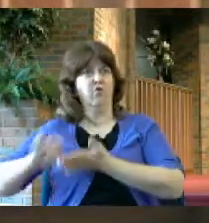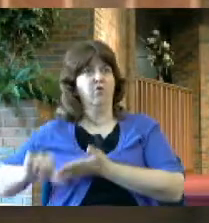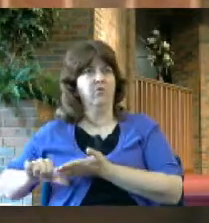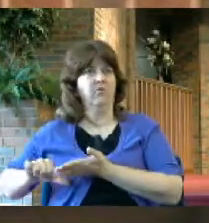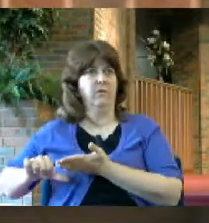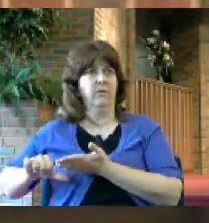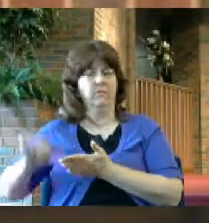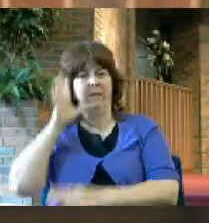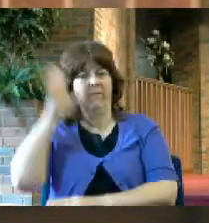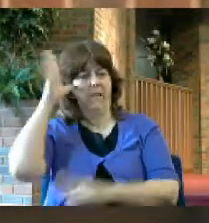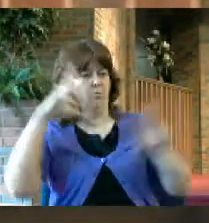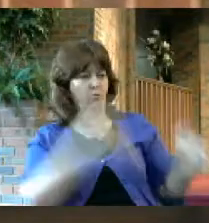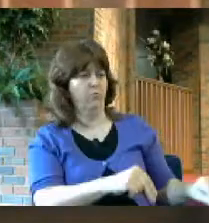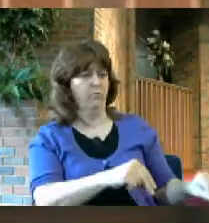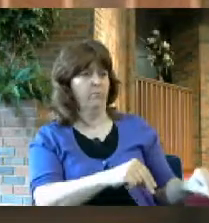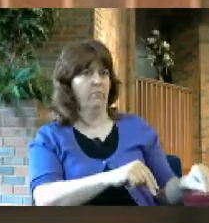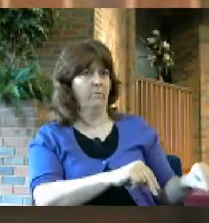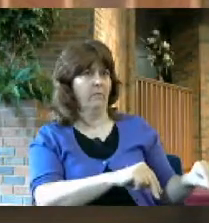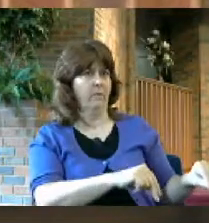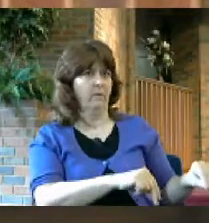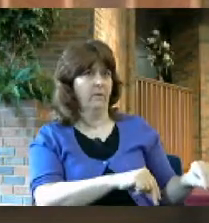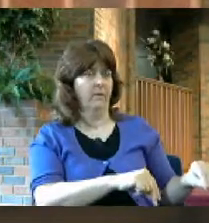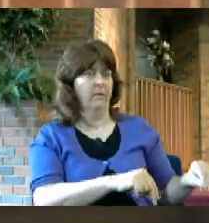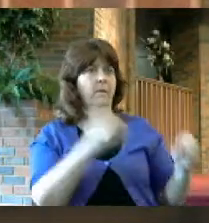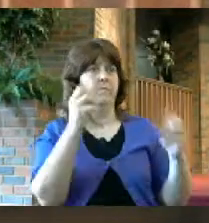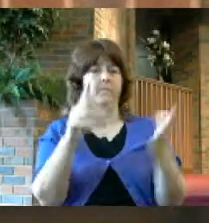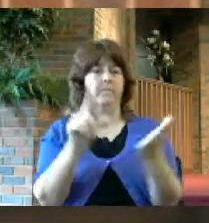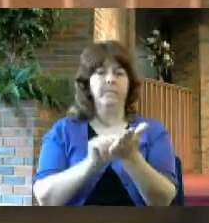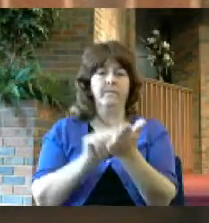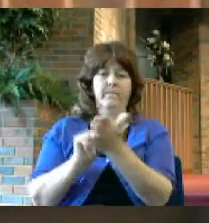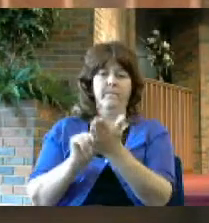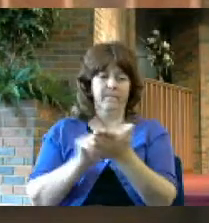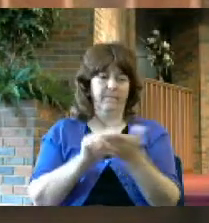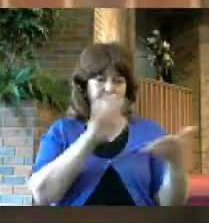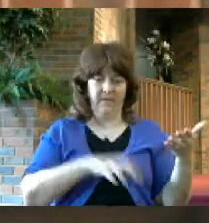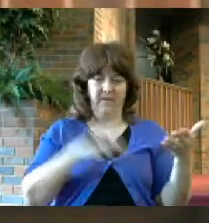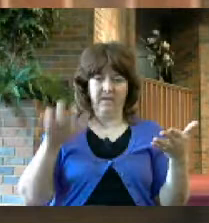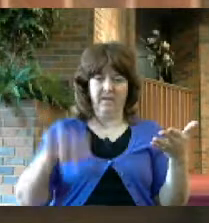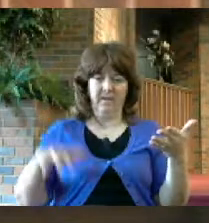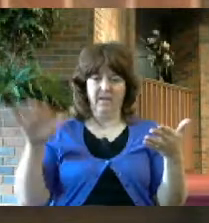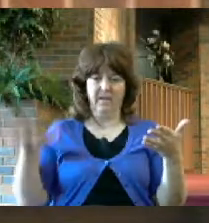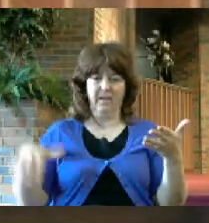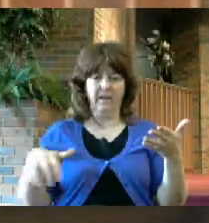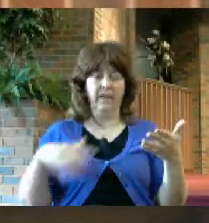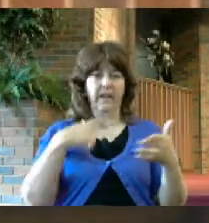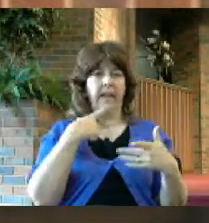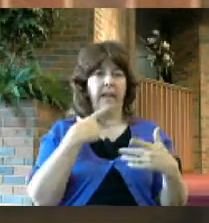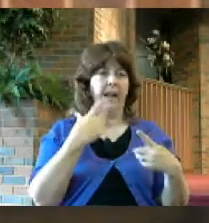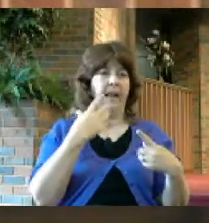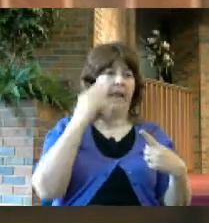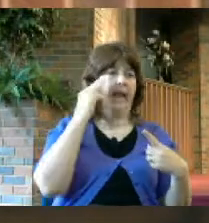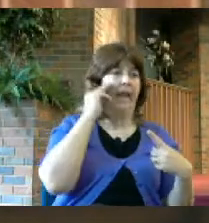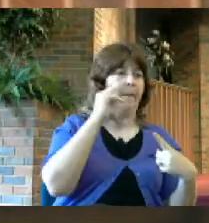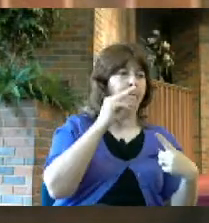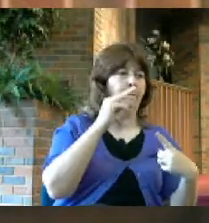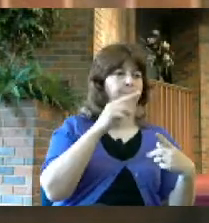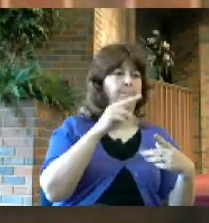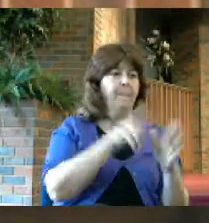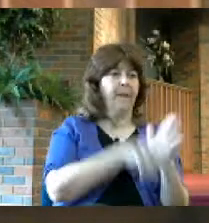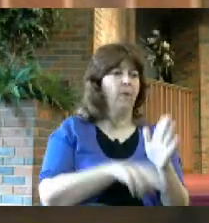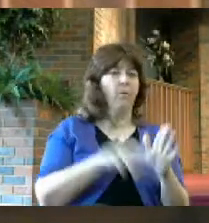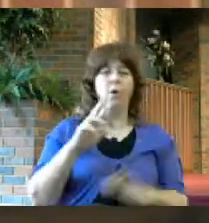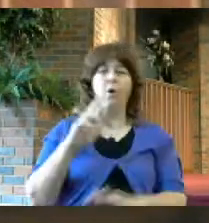So many of the papers describing whether it was him or her who was going to be buried and how he or she should be referred to